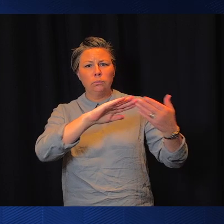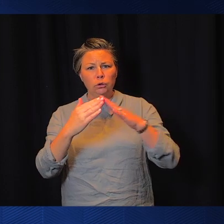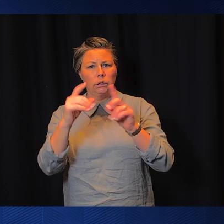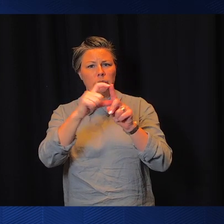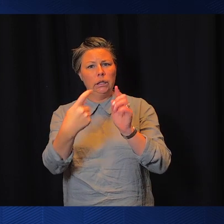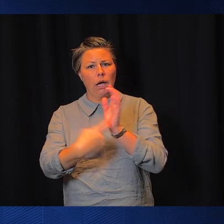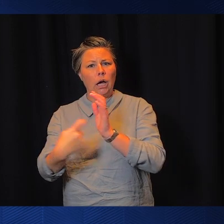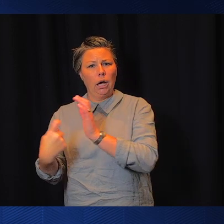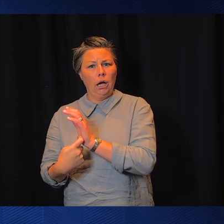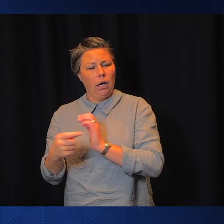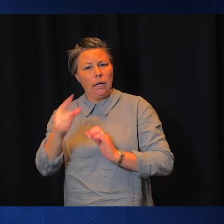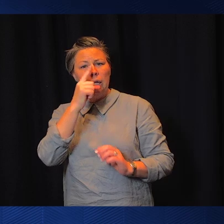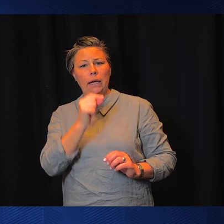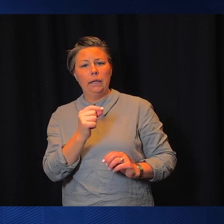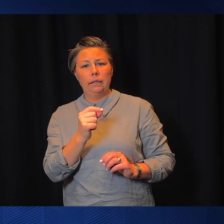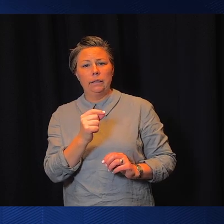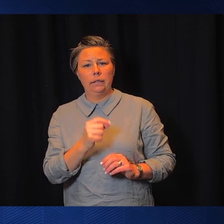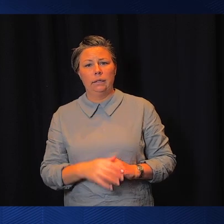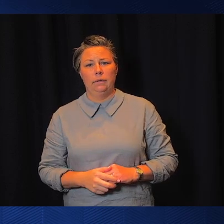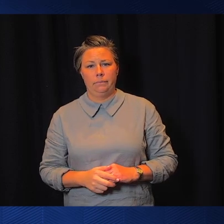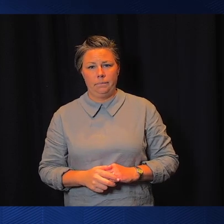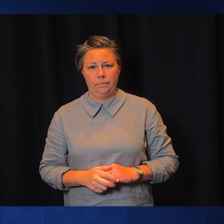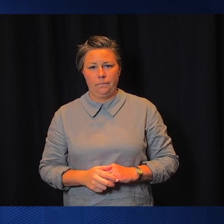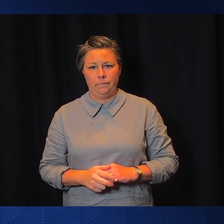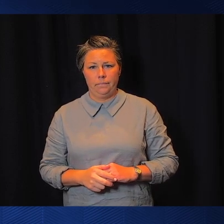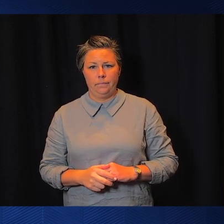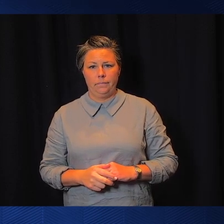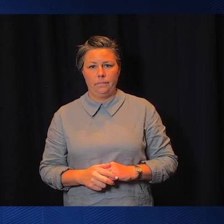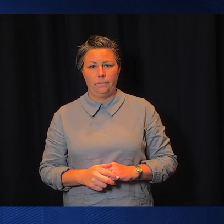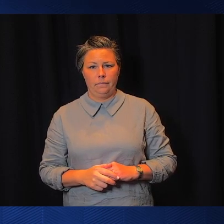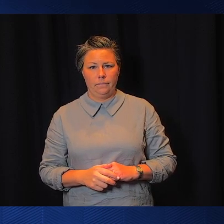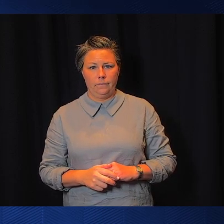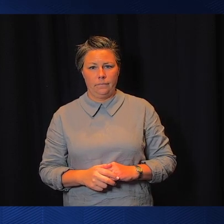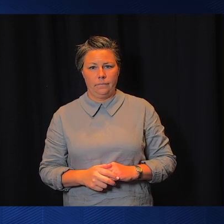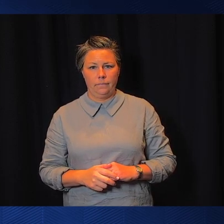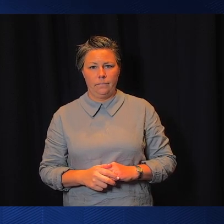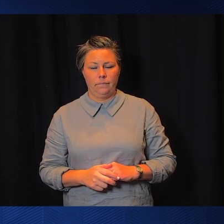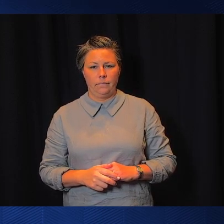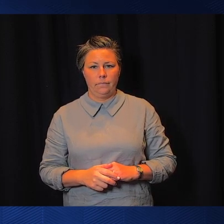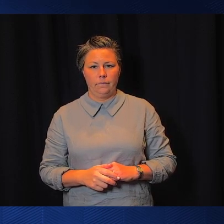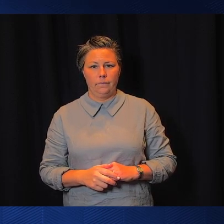and systems. It is important to understand that the risk of